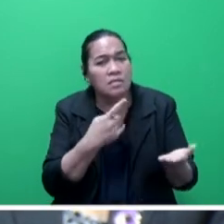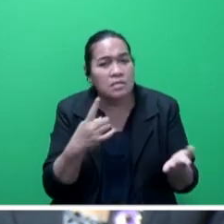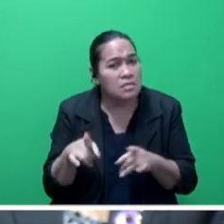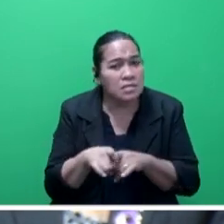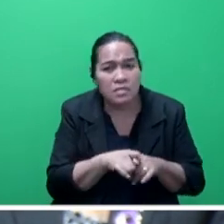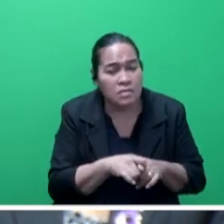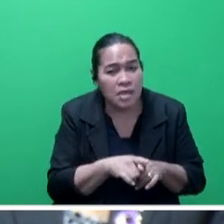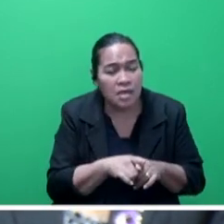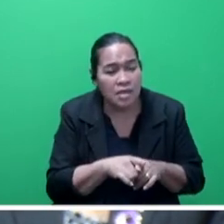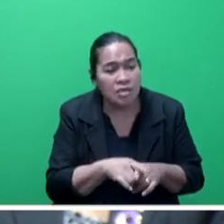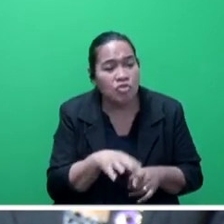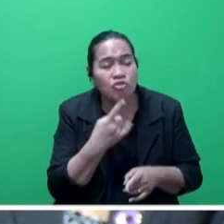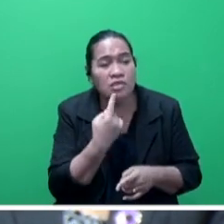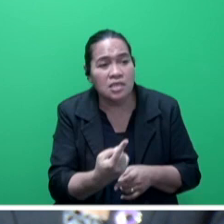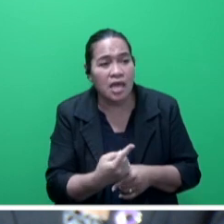saying,